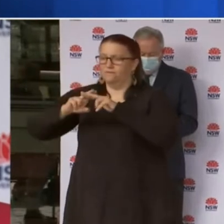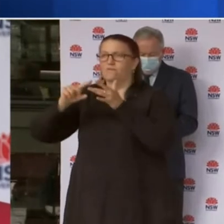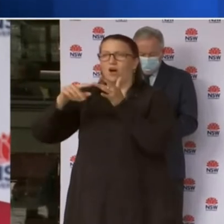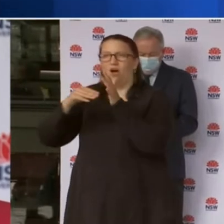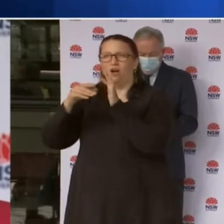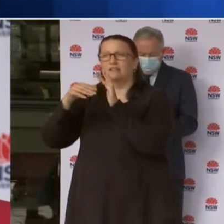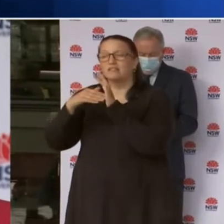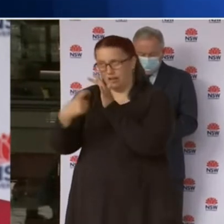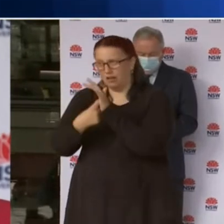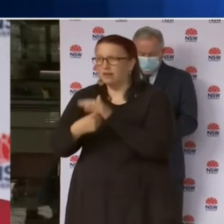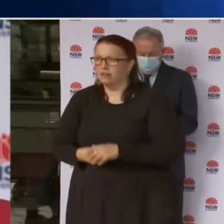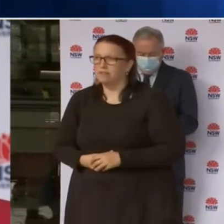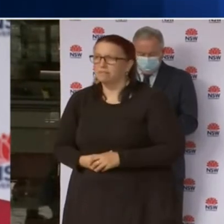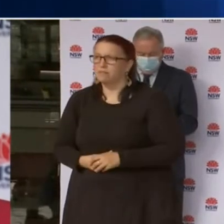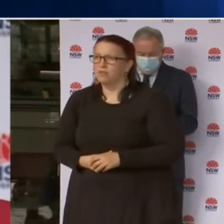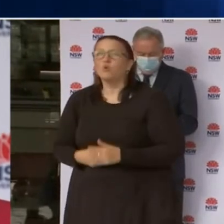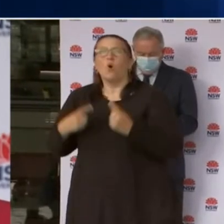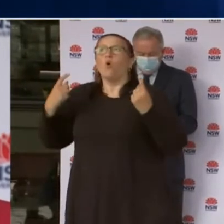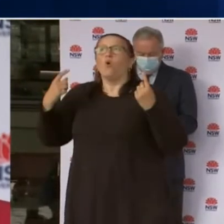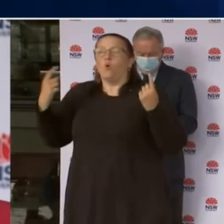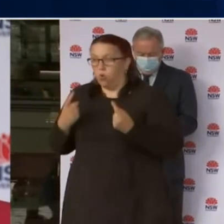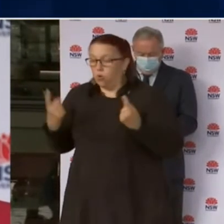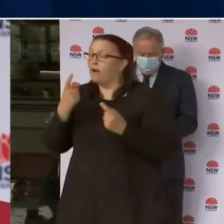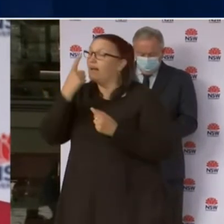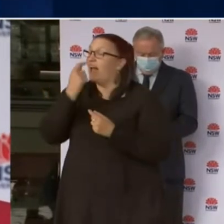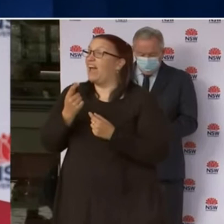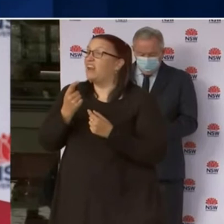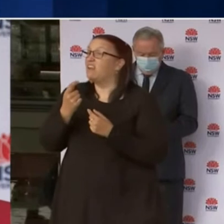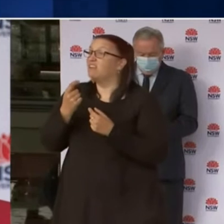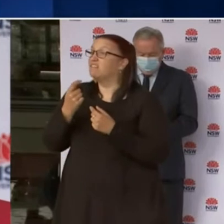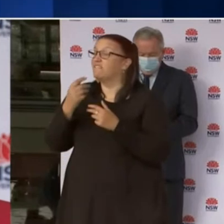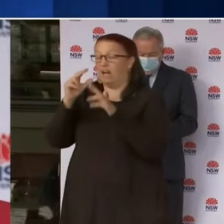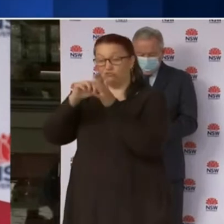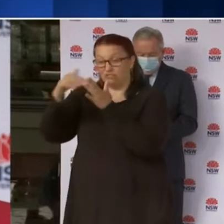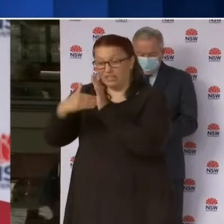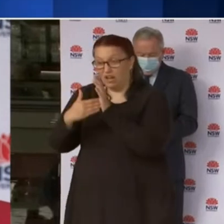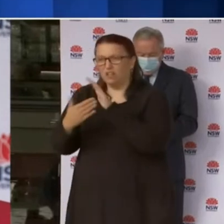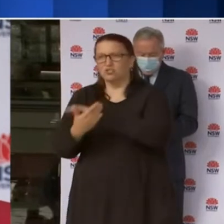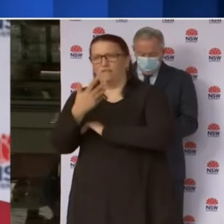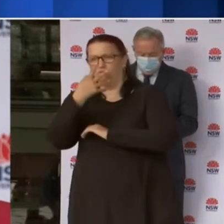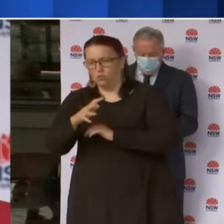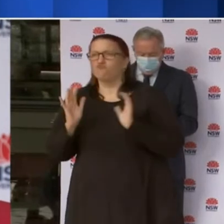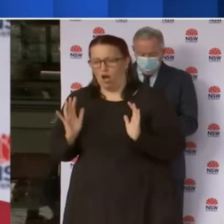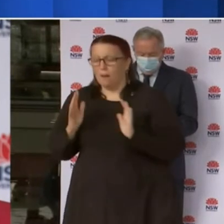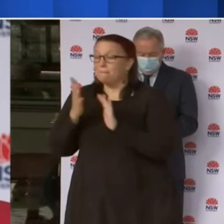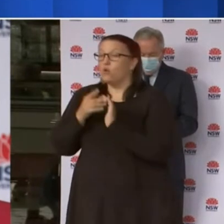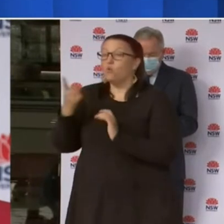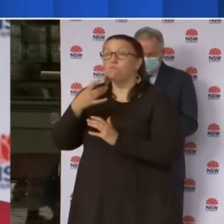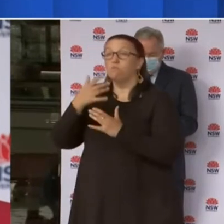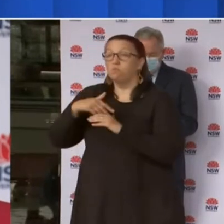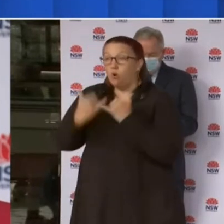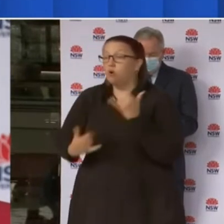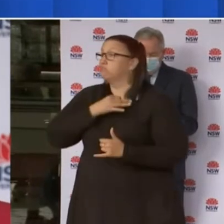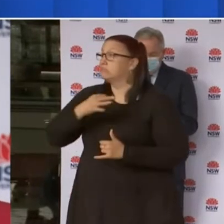likely to be a PPS to the 18 to 39 year olds that they can only get that vaccine . We've done well re-tip the way which we're